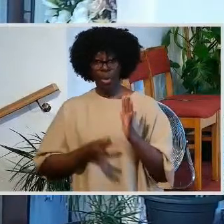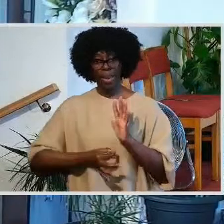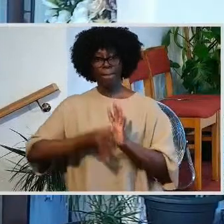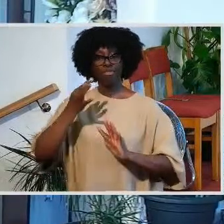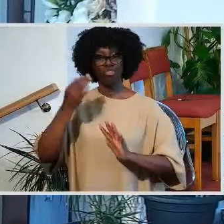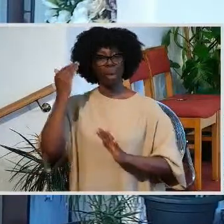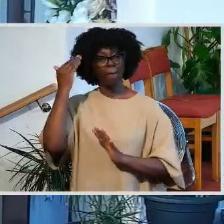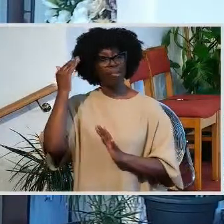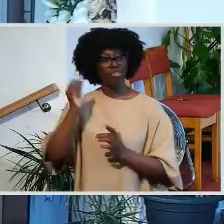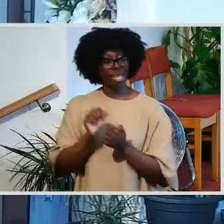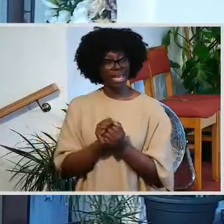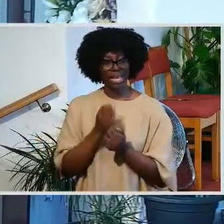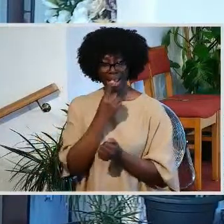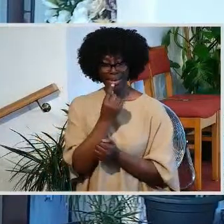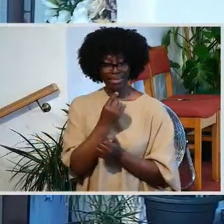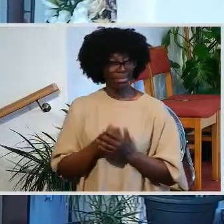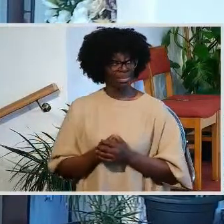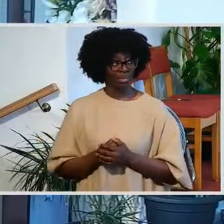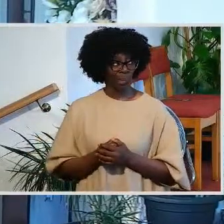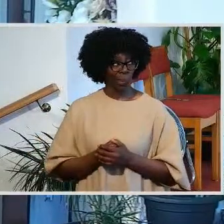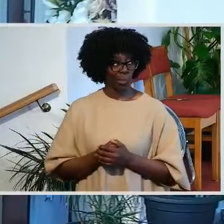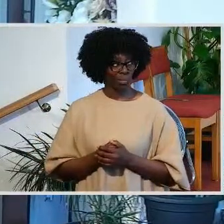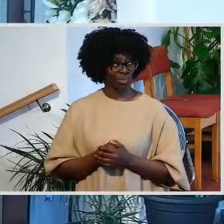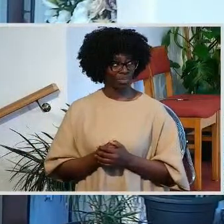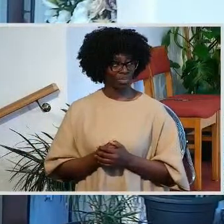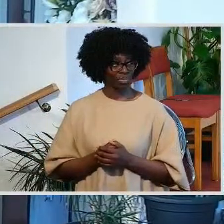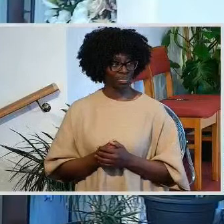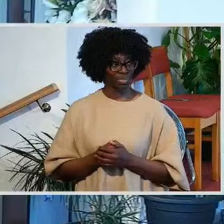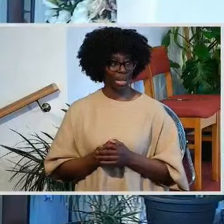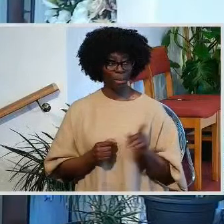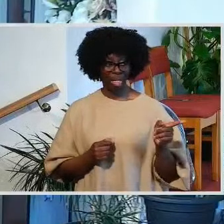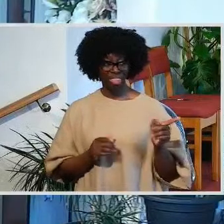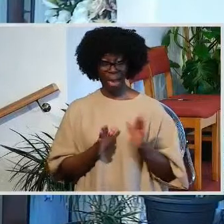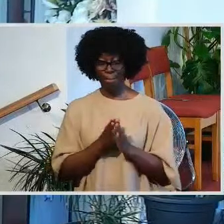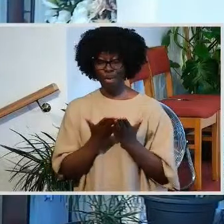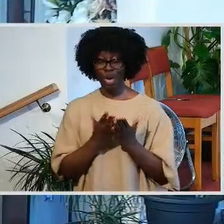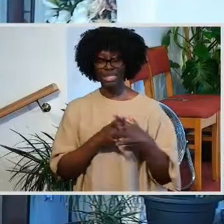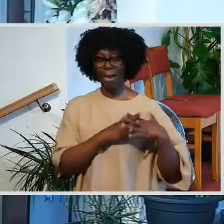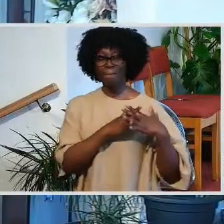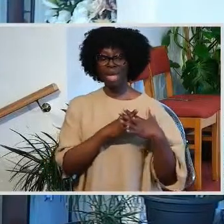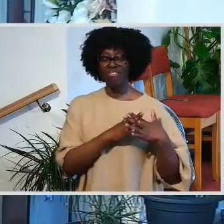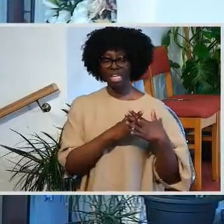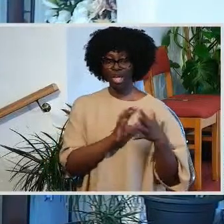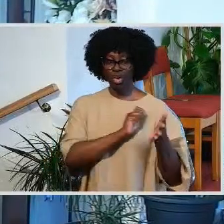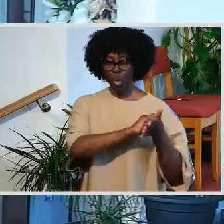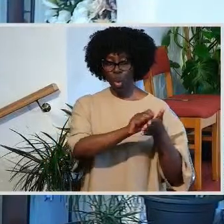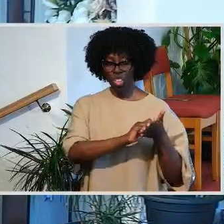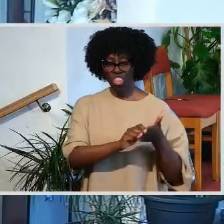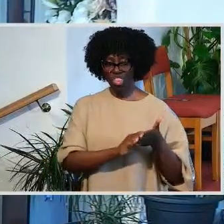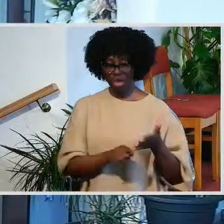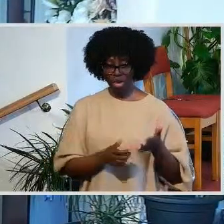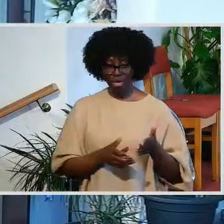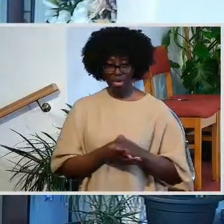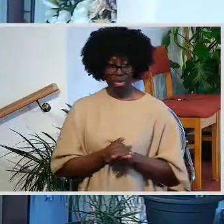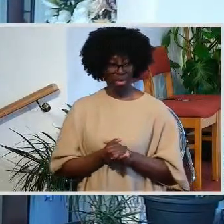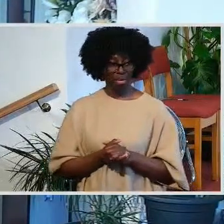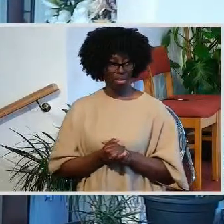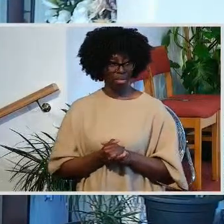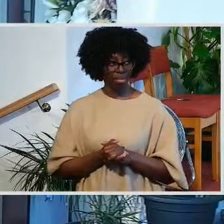memory. Just as a warning, it's very American, so they do a lot of tests that are not necessarily available here in the